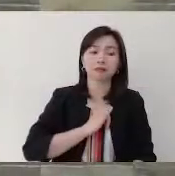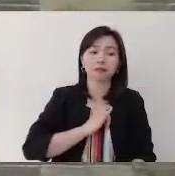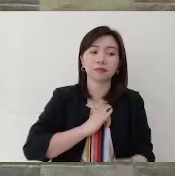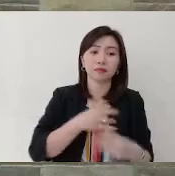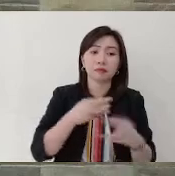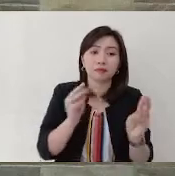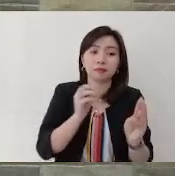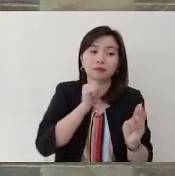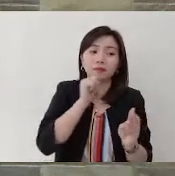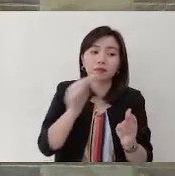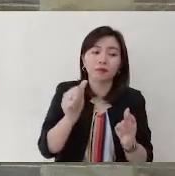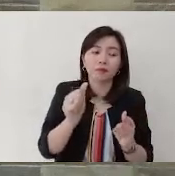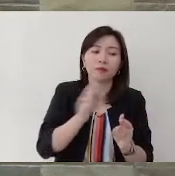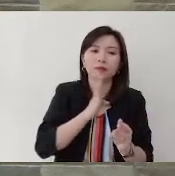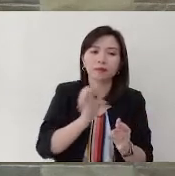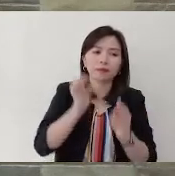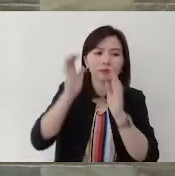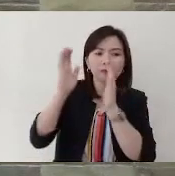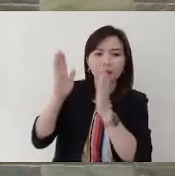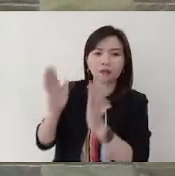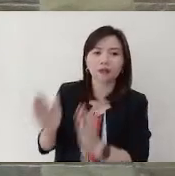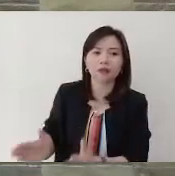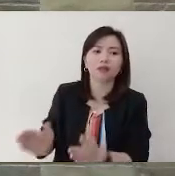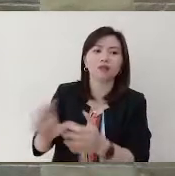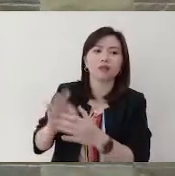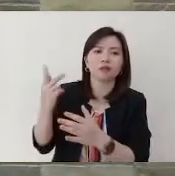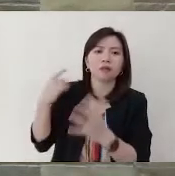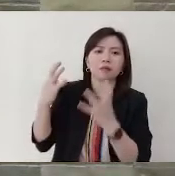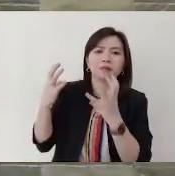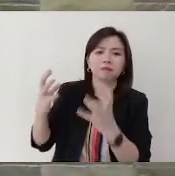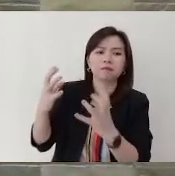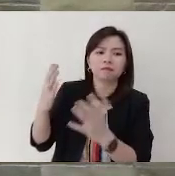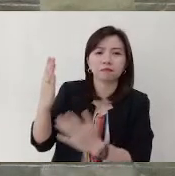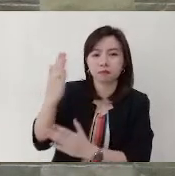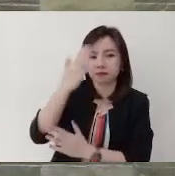I may not be a person of